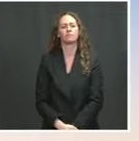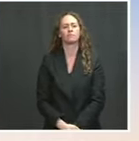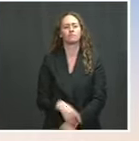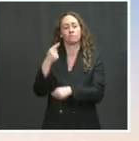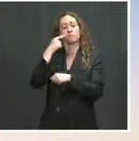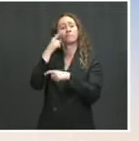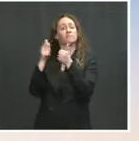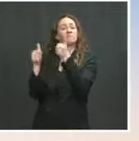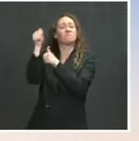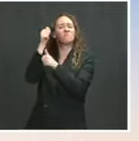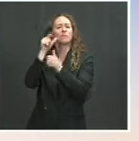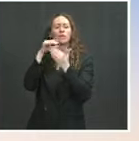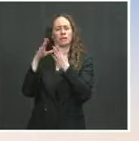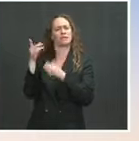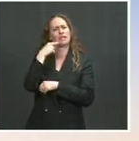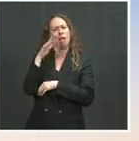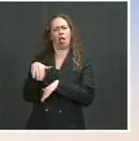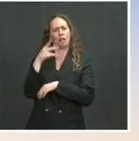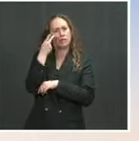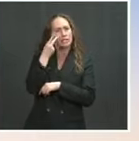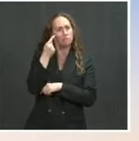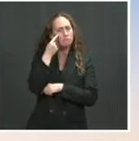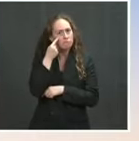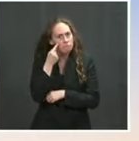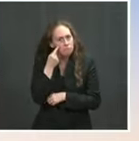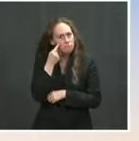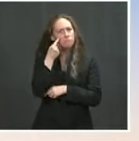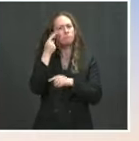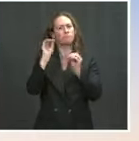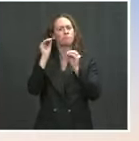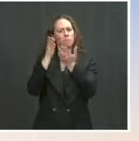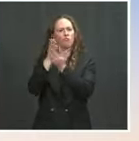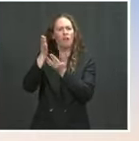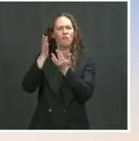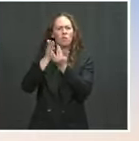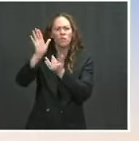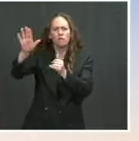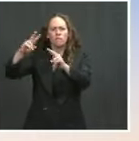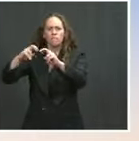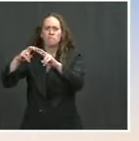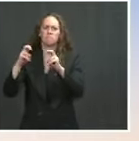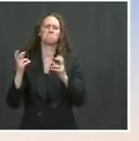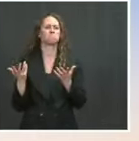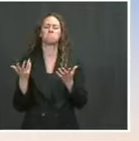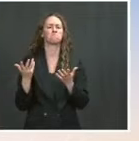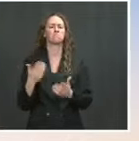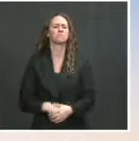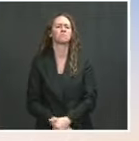would be appropriately be handled through intelligence channels. So that's not necessarily a surprise. But in